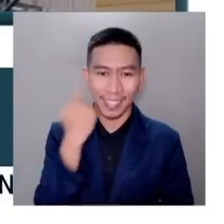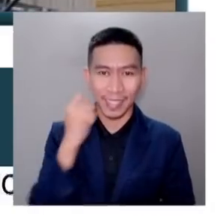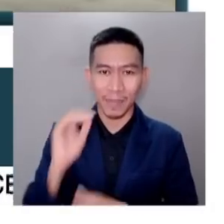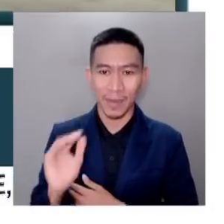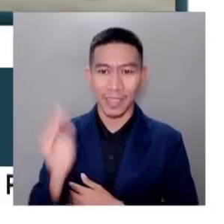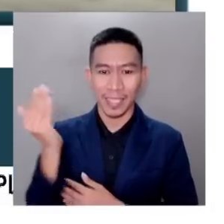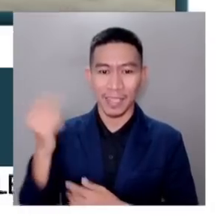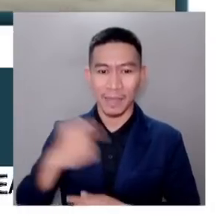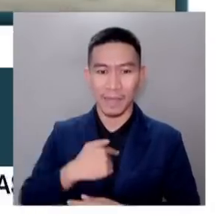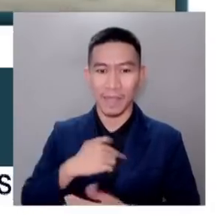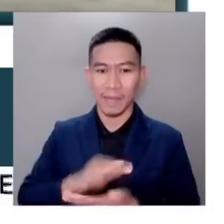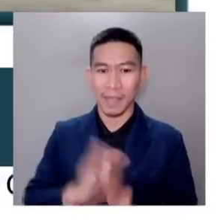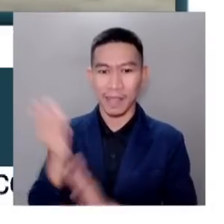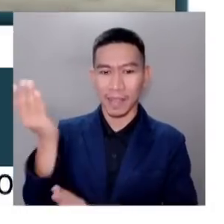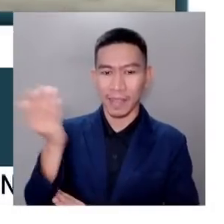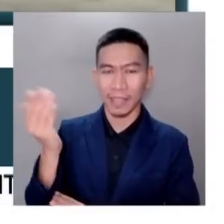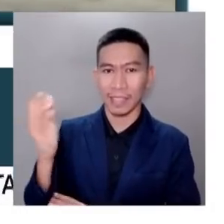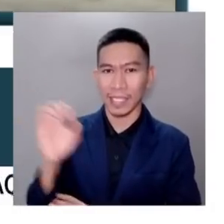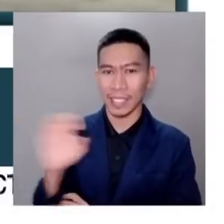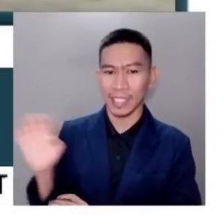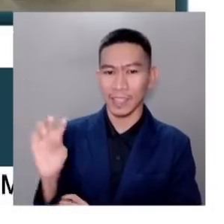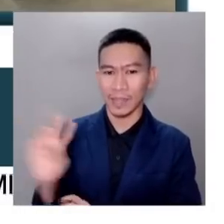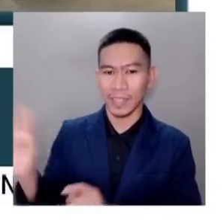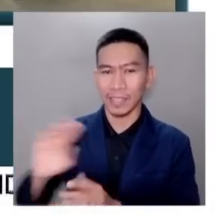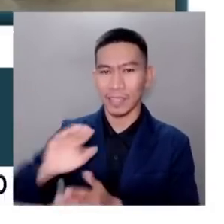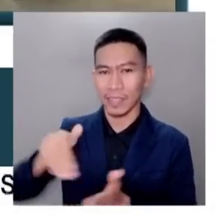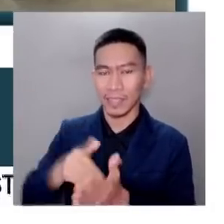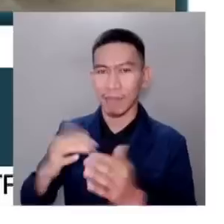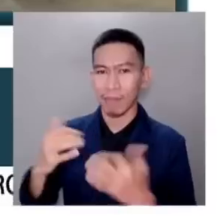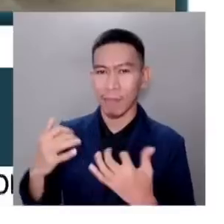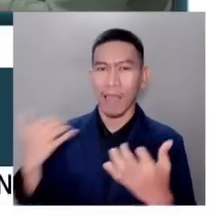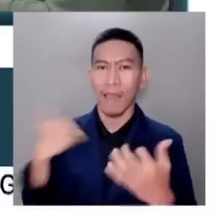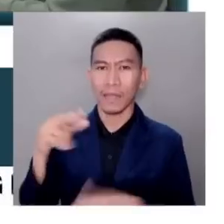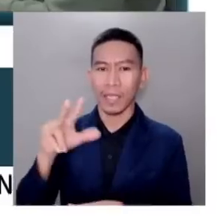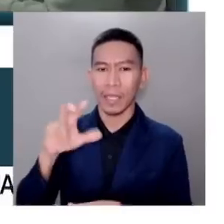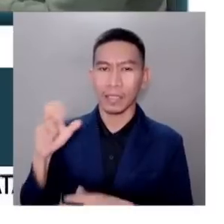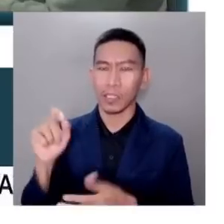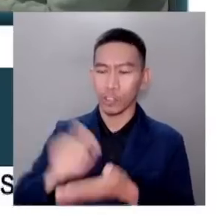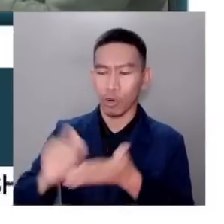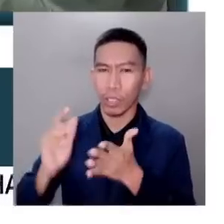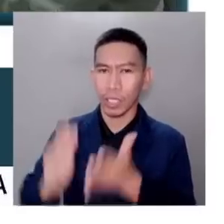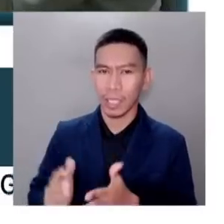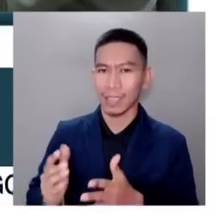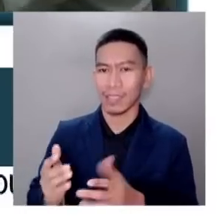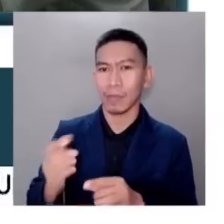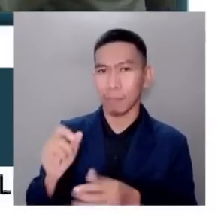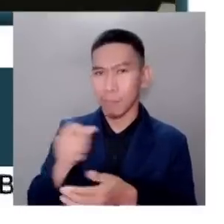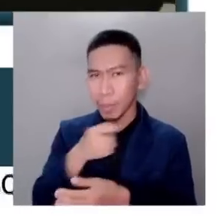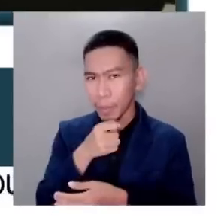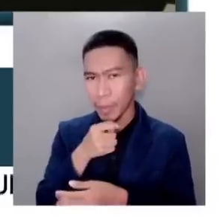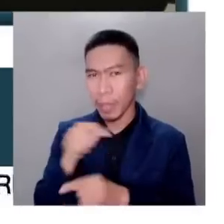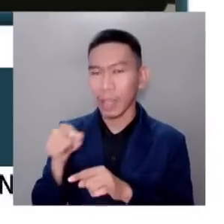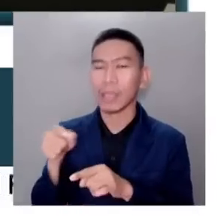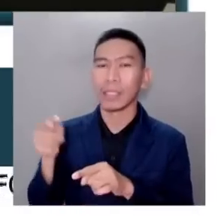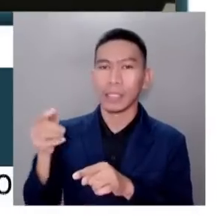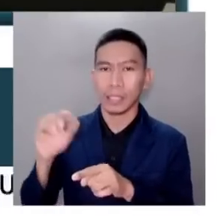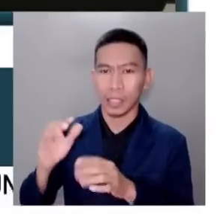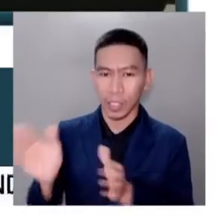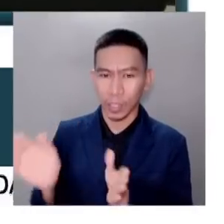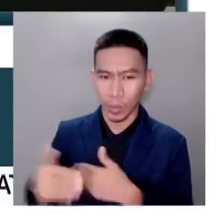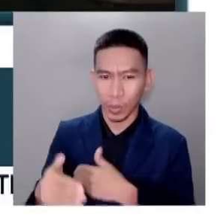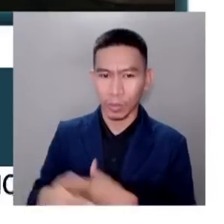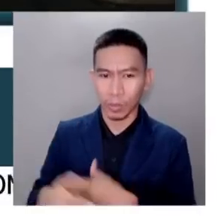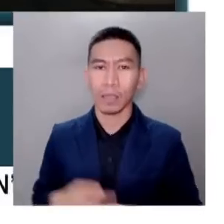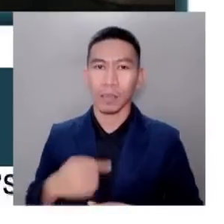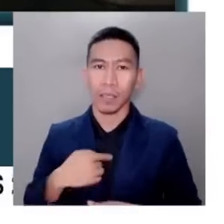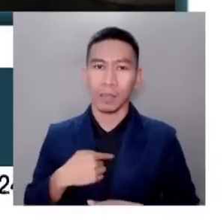as the East-West Center Conference. There were more than 300 journalists in the room. And I felt that, you know, the only defense a journalist